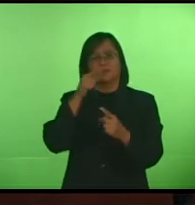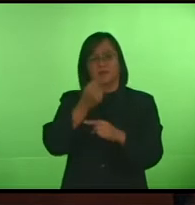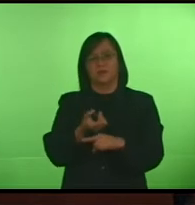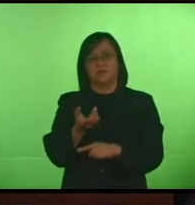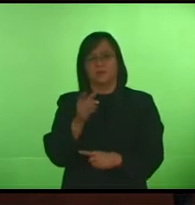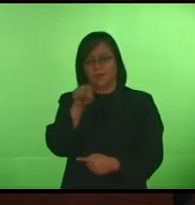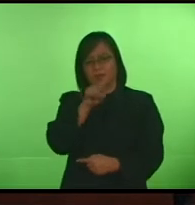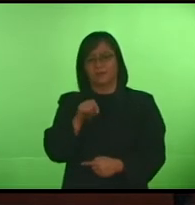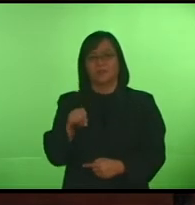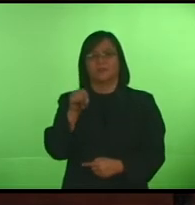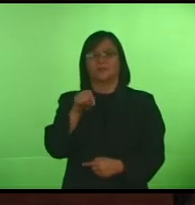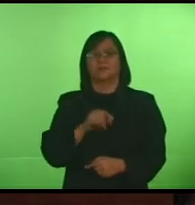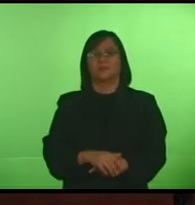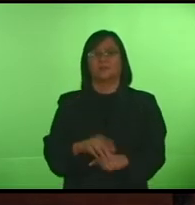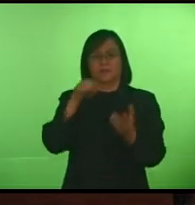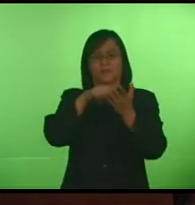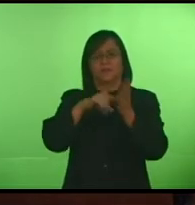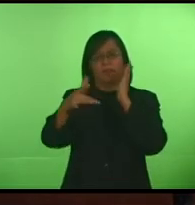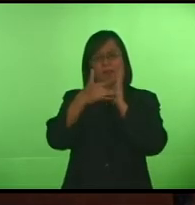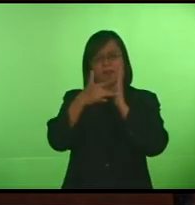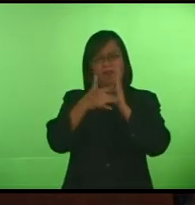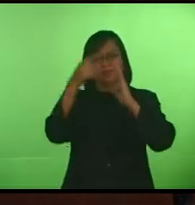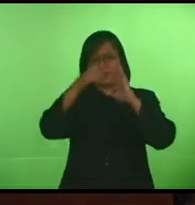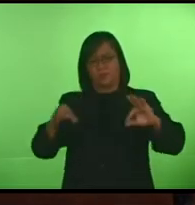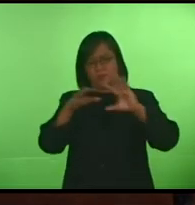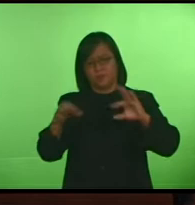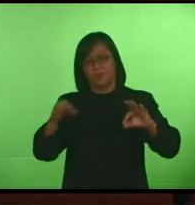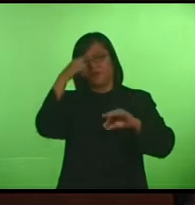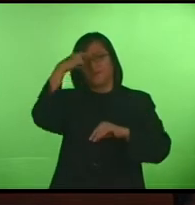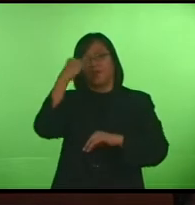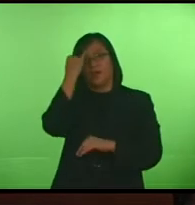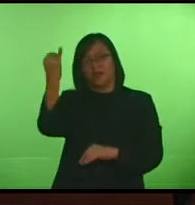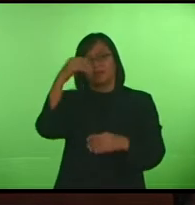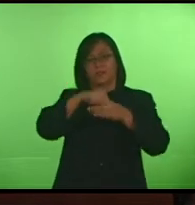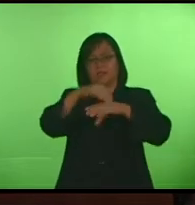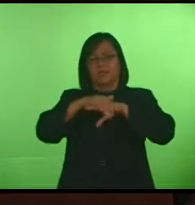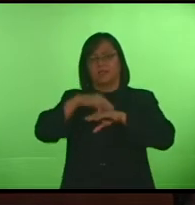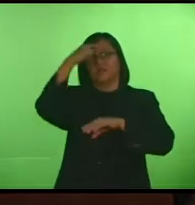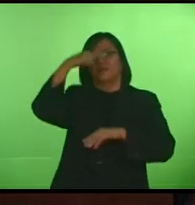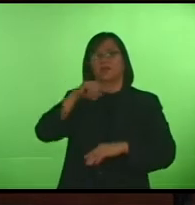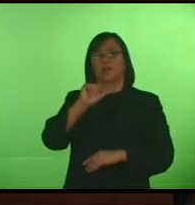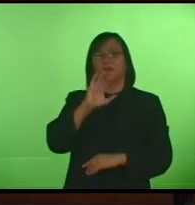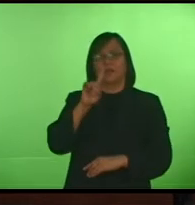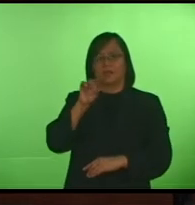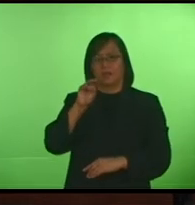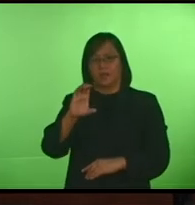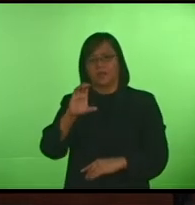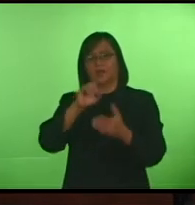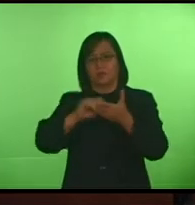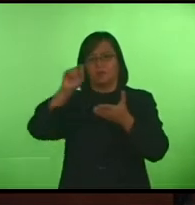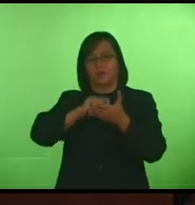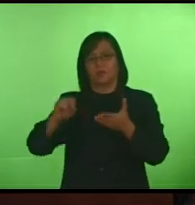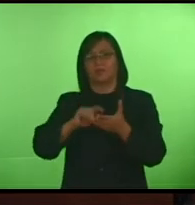ideas in English, especially in academic writing. Okay, students? So I hope by giving you